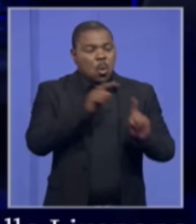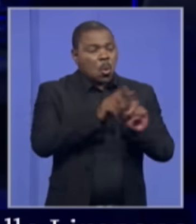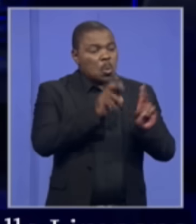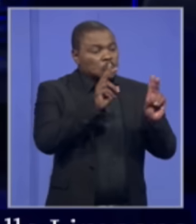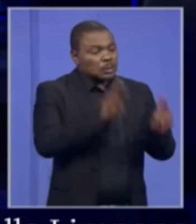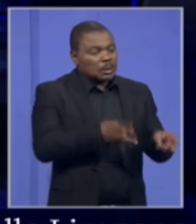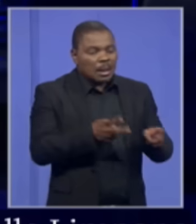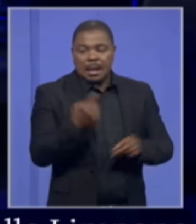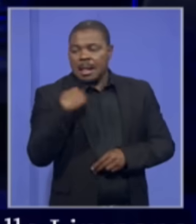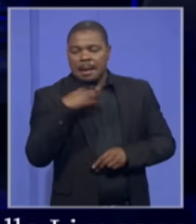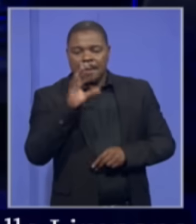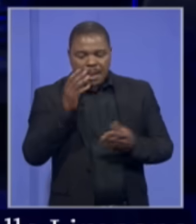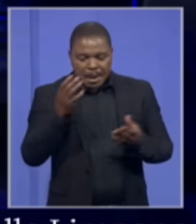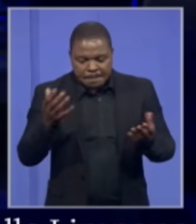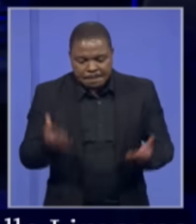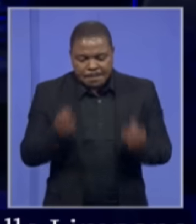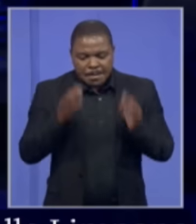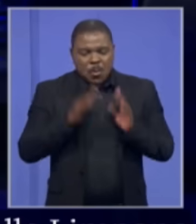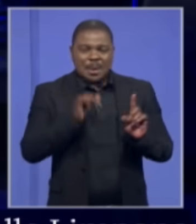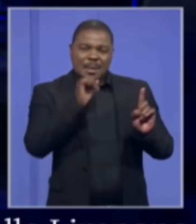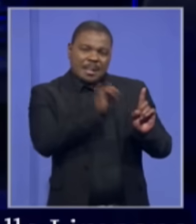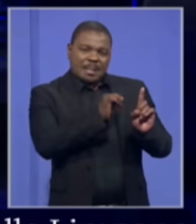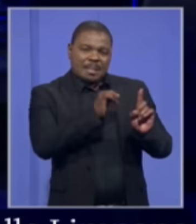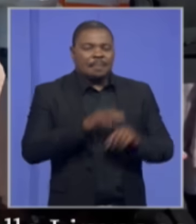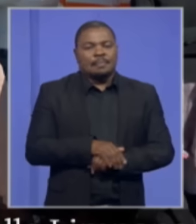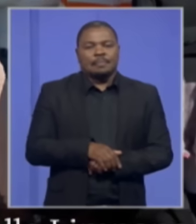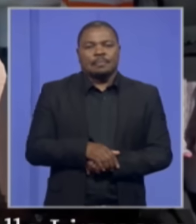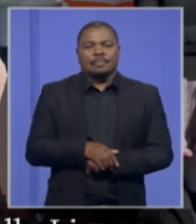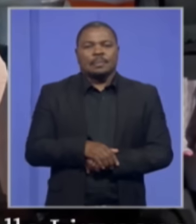sa fumanwa ka Mantaha.